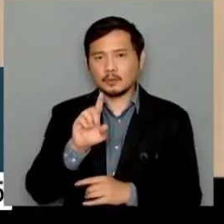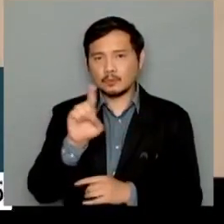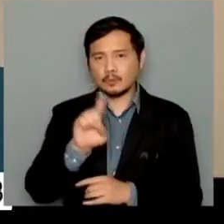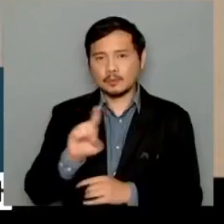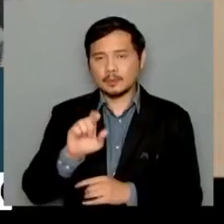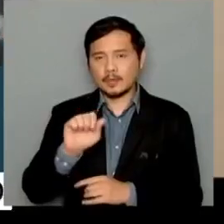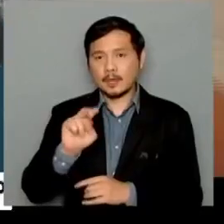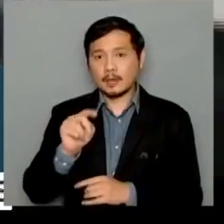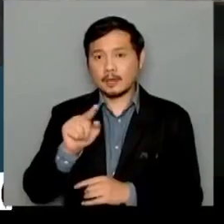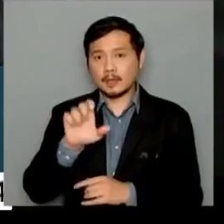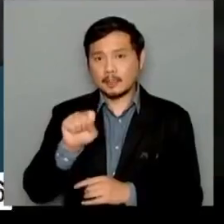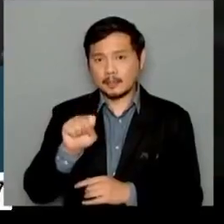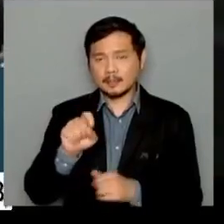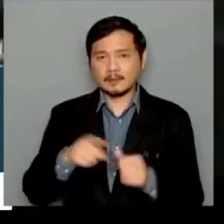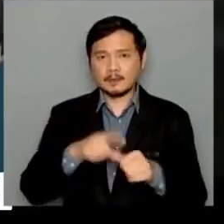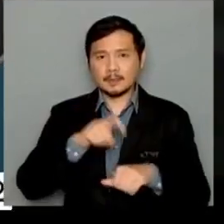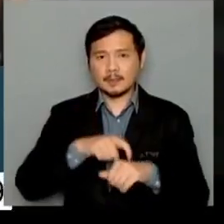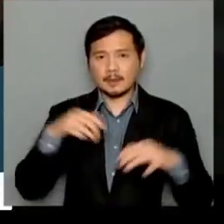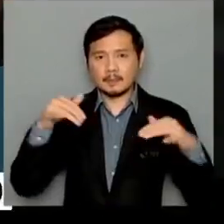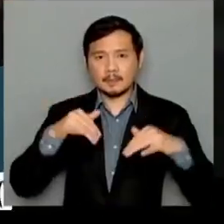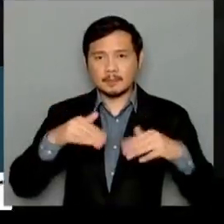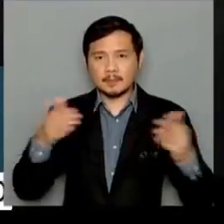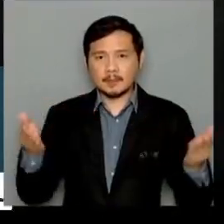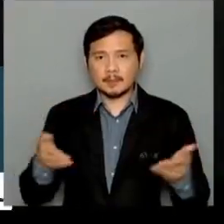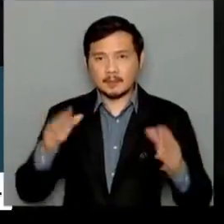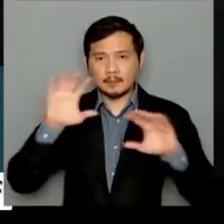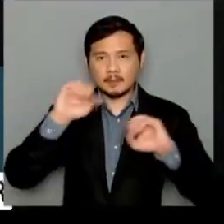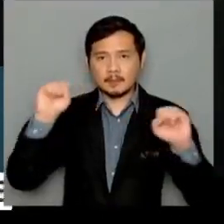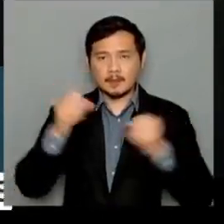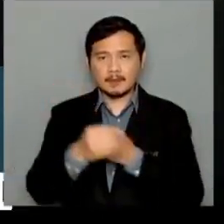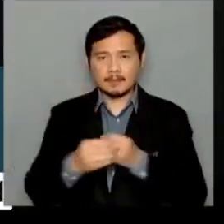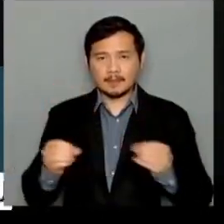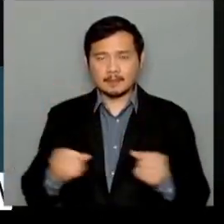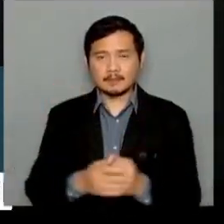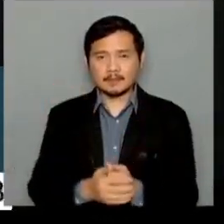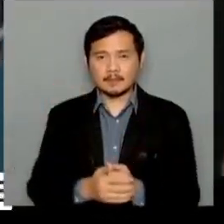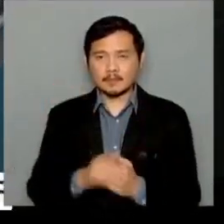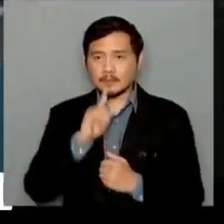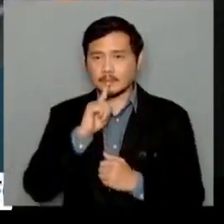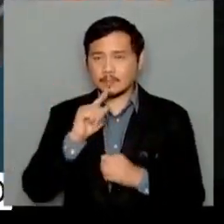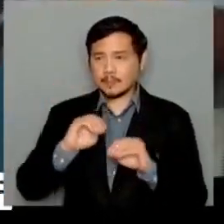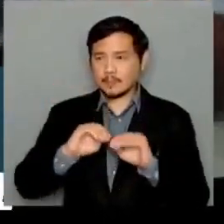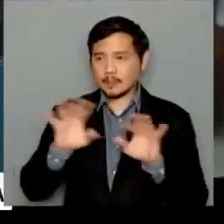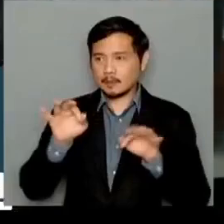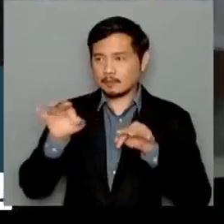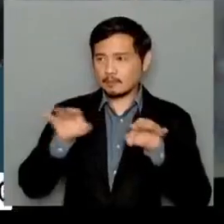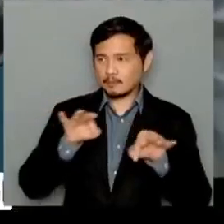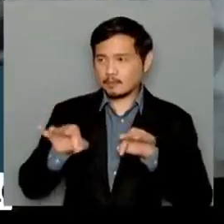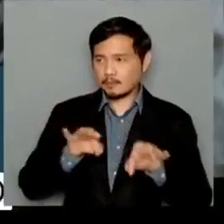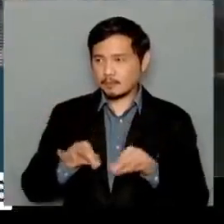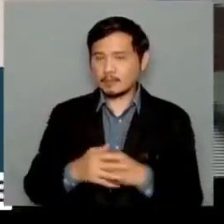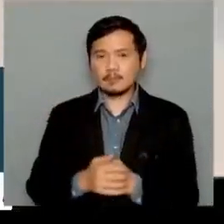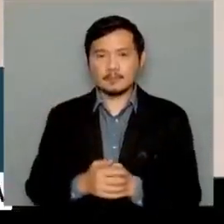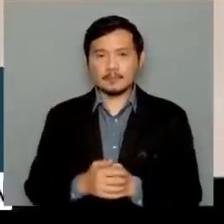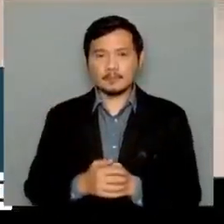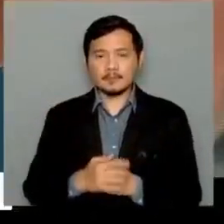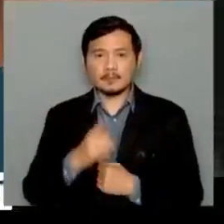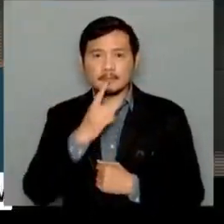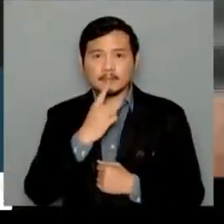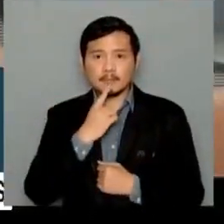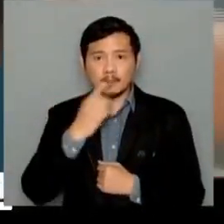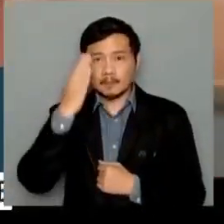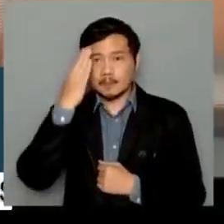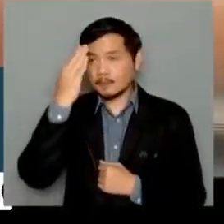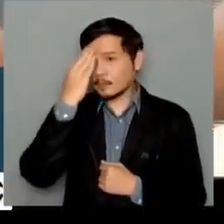And during the press conference, she clarified that President Ferdinand Marcos supports the creation of the Bulacan Airport